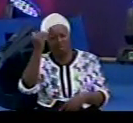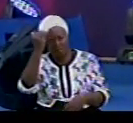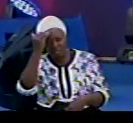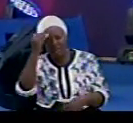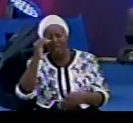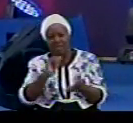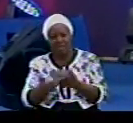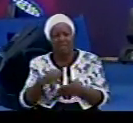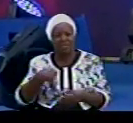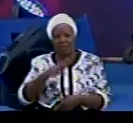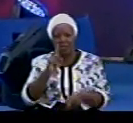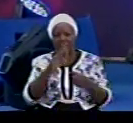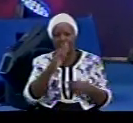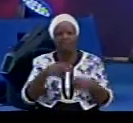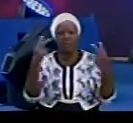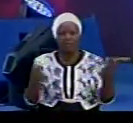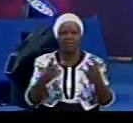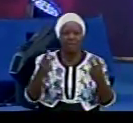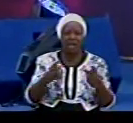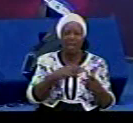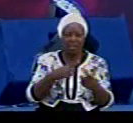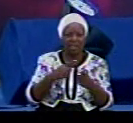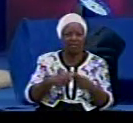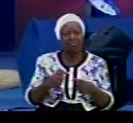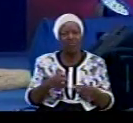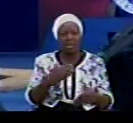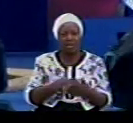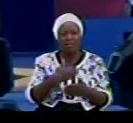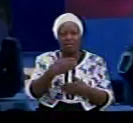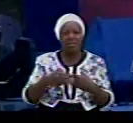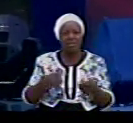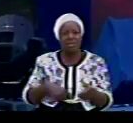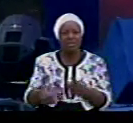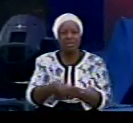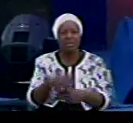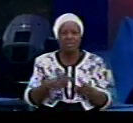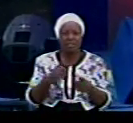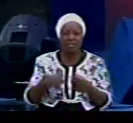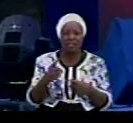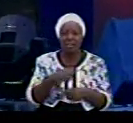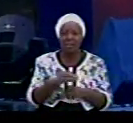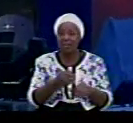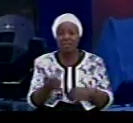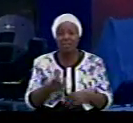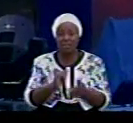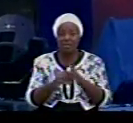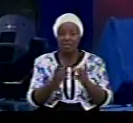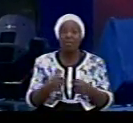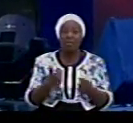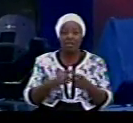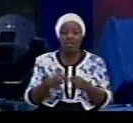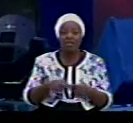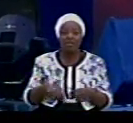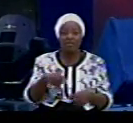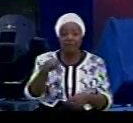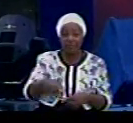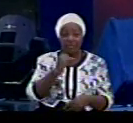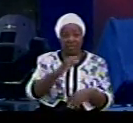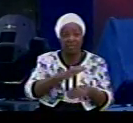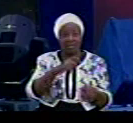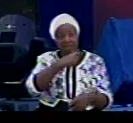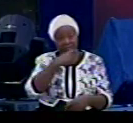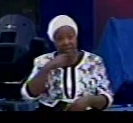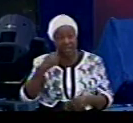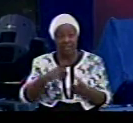be victorious. And then the following day, if the other part, if the fleece is dry, and then everywhere is